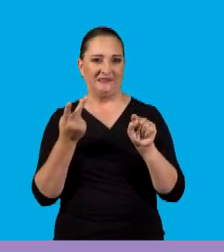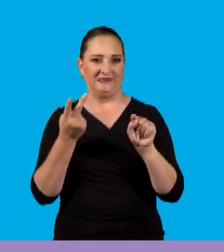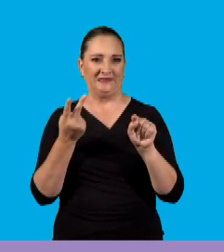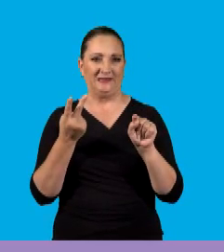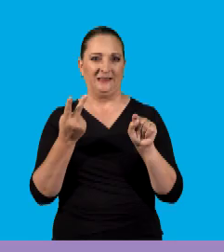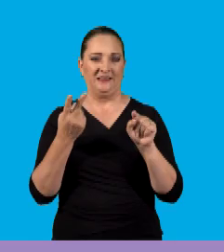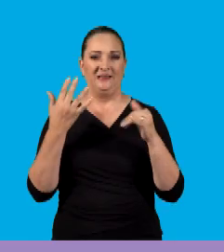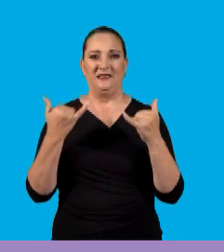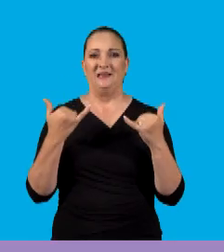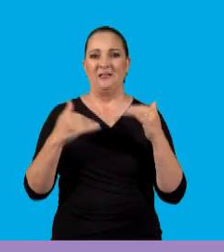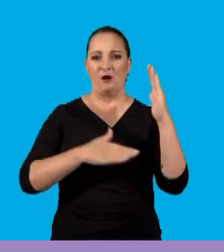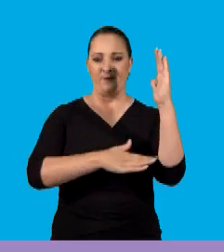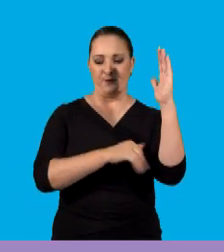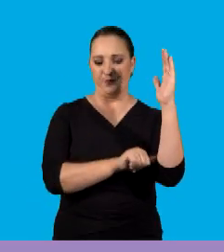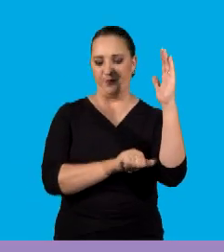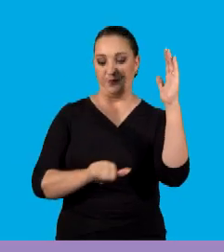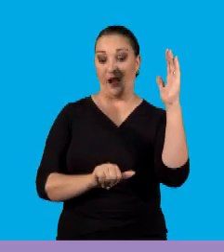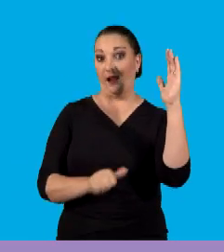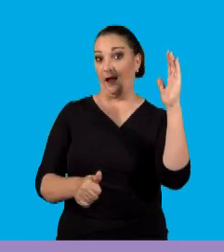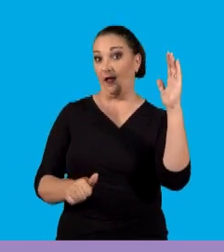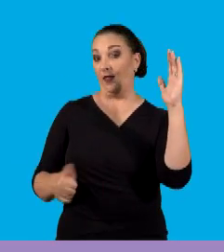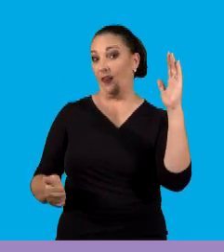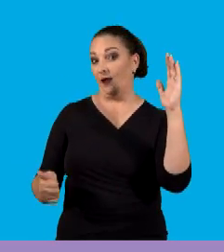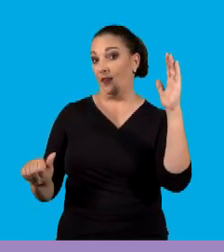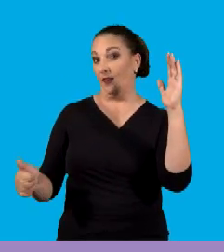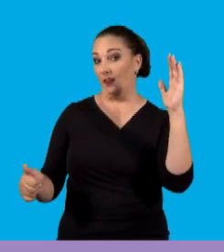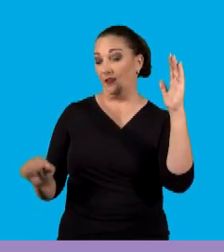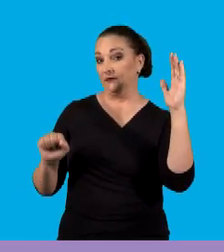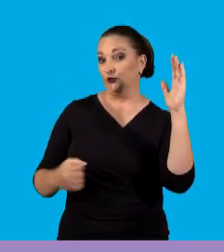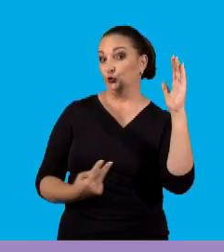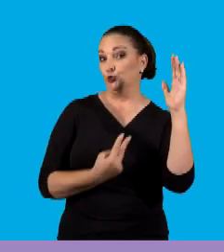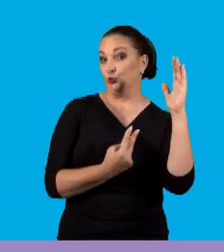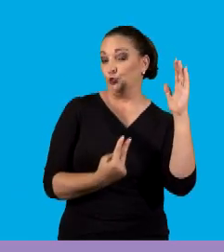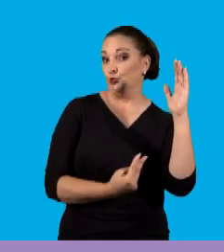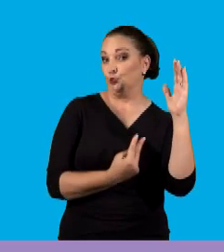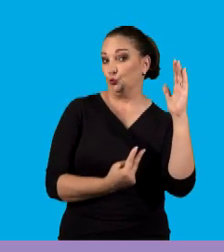our horizontal values are indeed increasing because we have moved from